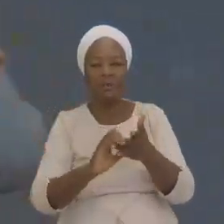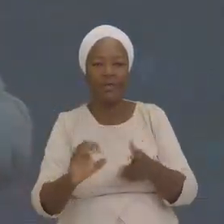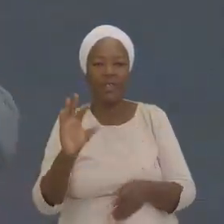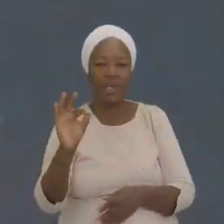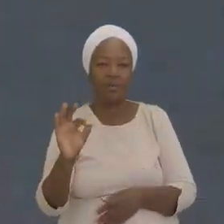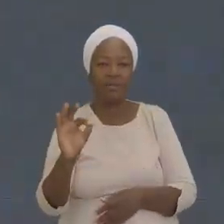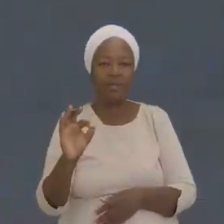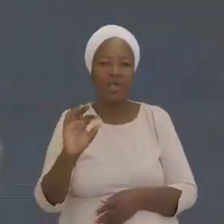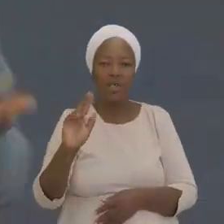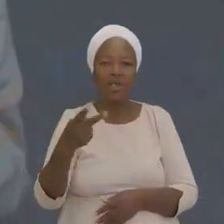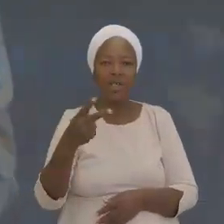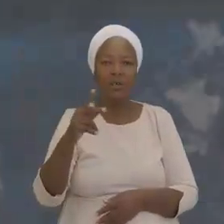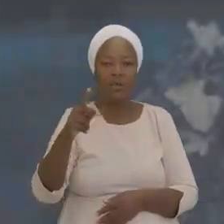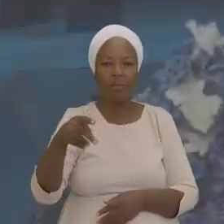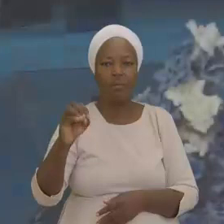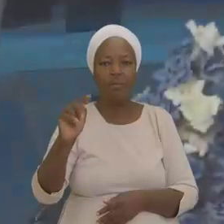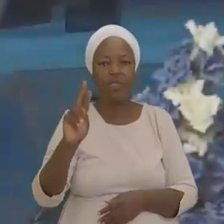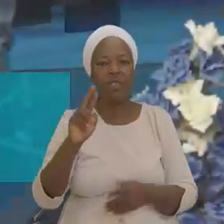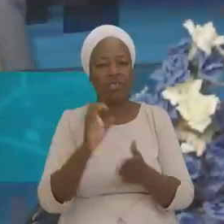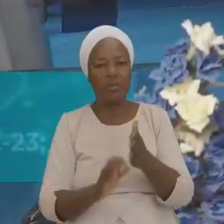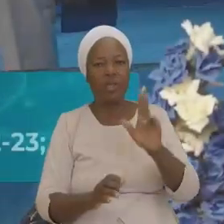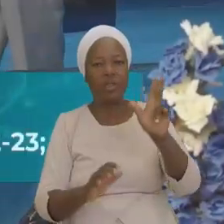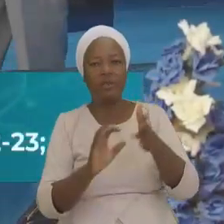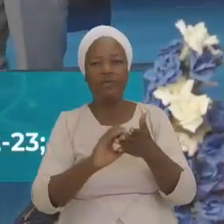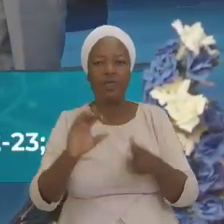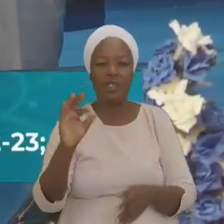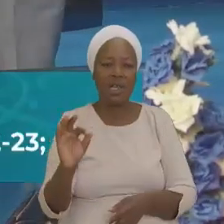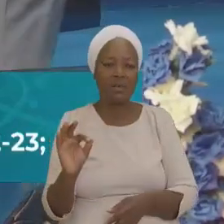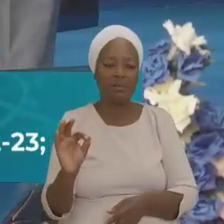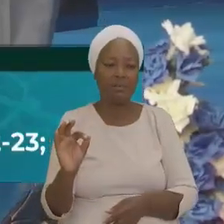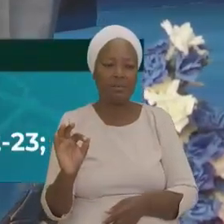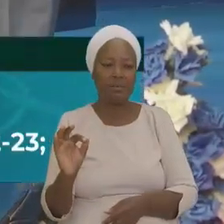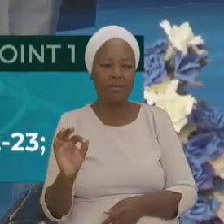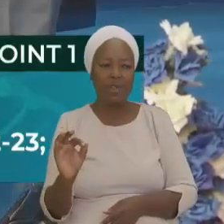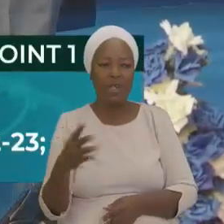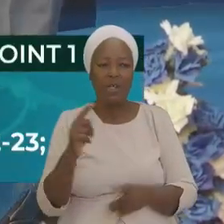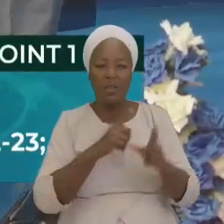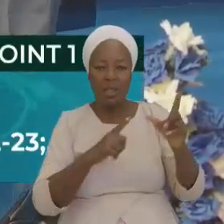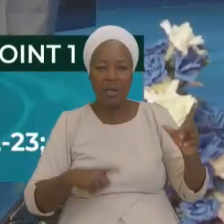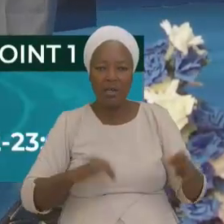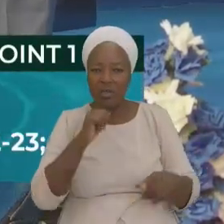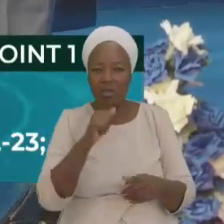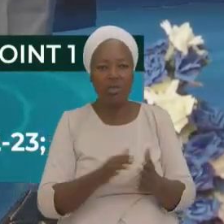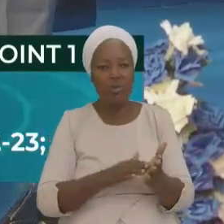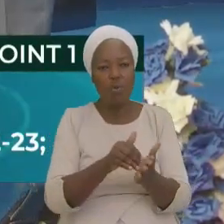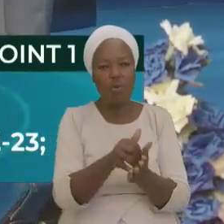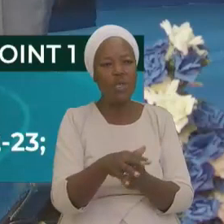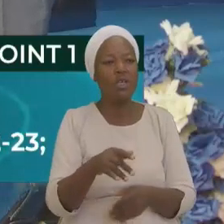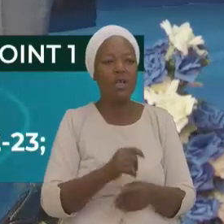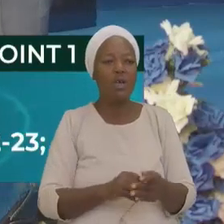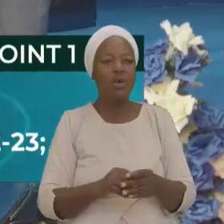9. In Second Peter chapter 3 verse 9, the Lord is not slack concerning